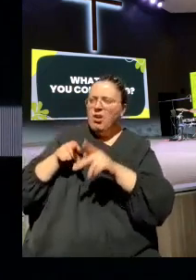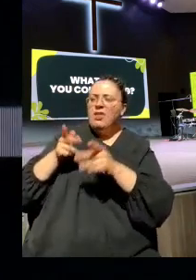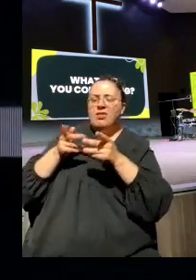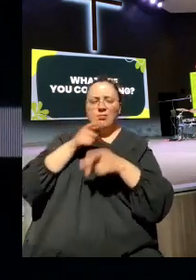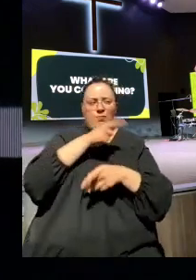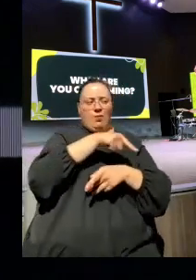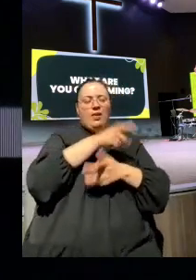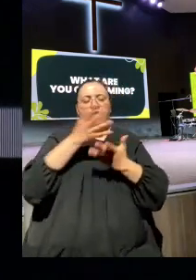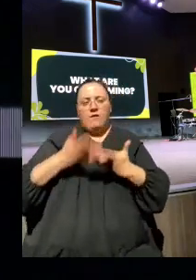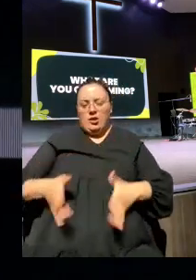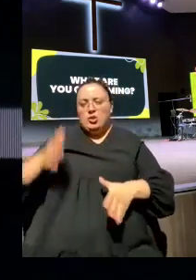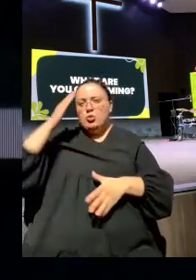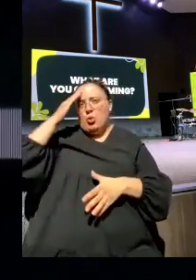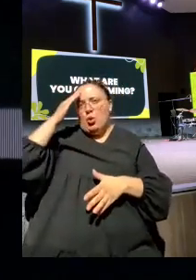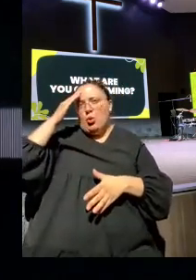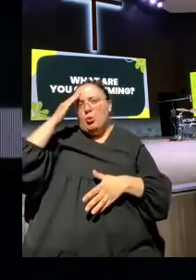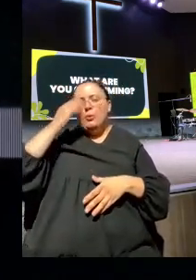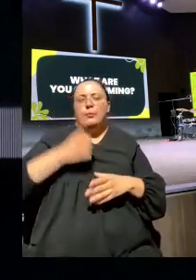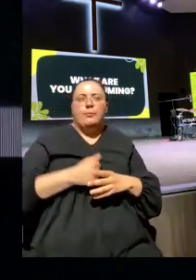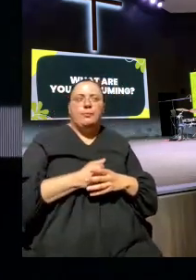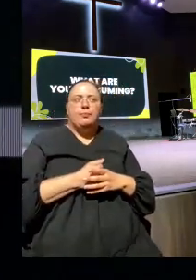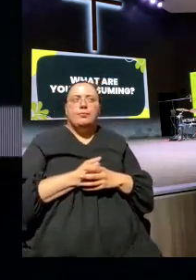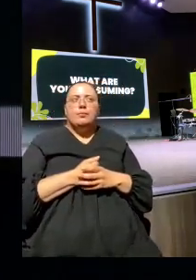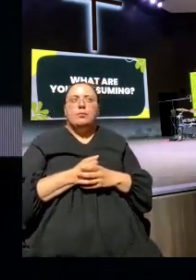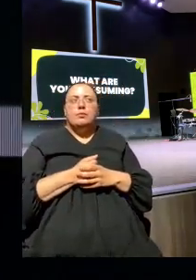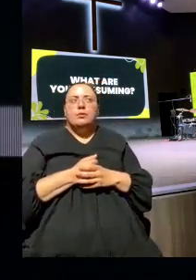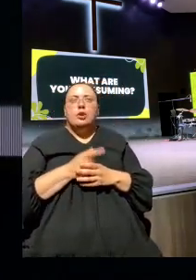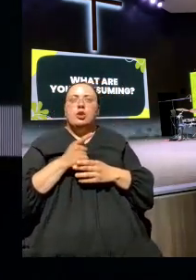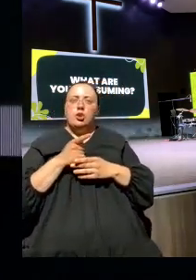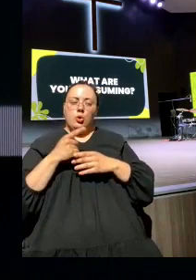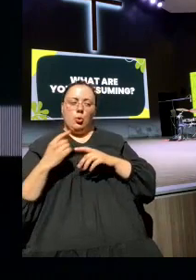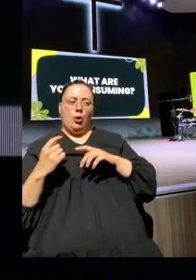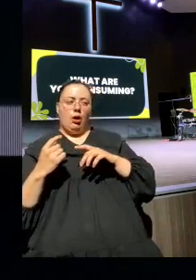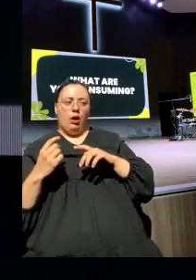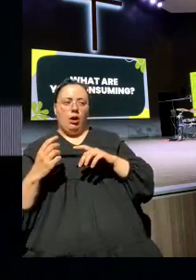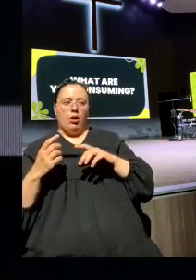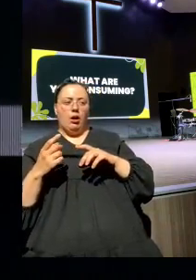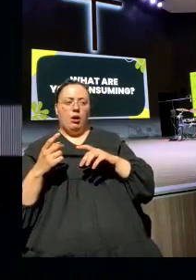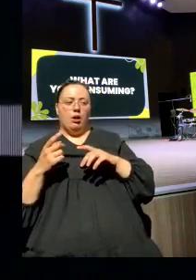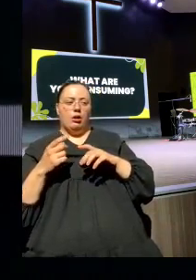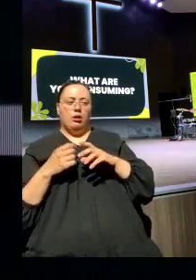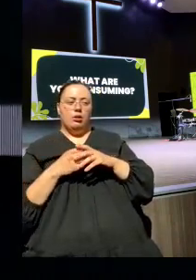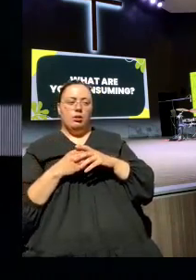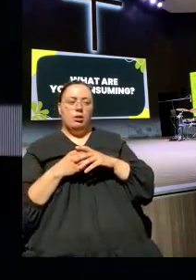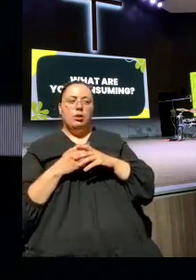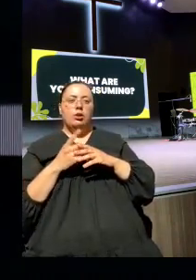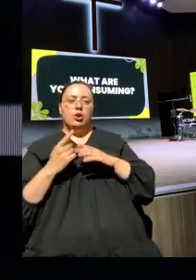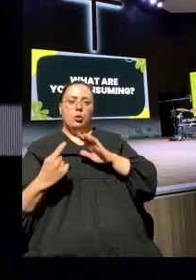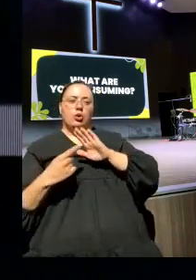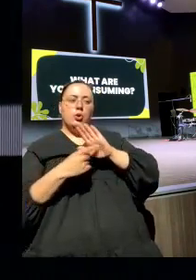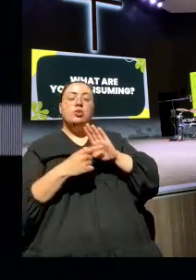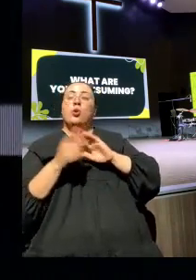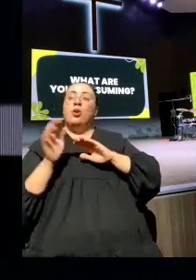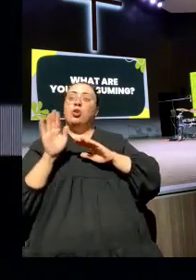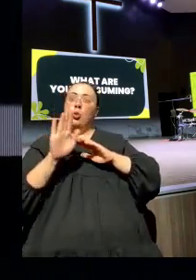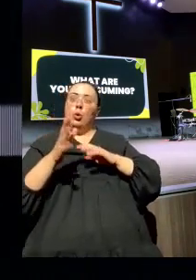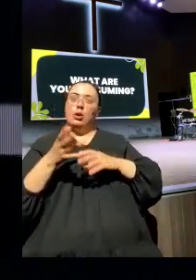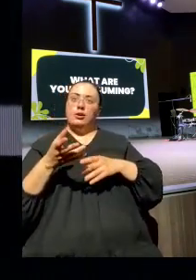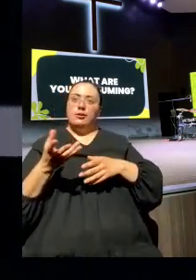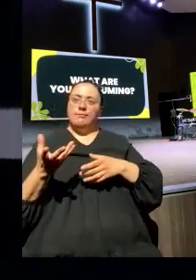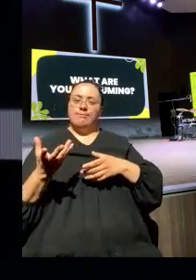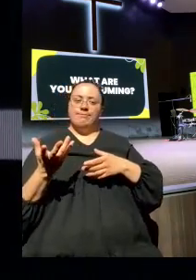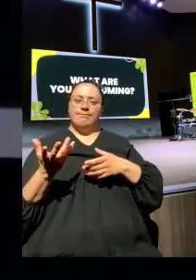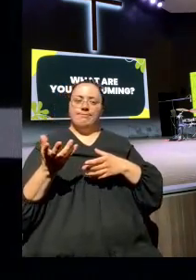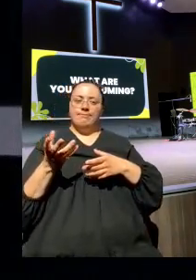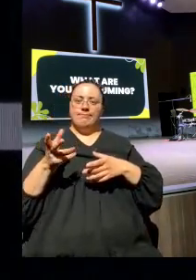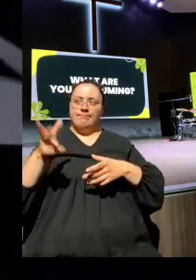for them to follow. And your consumption is their permission, right? So think about what